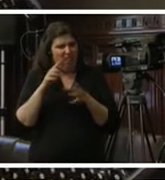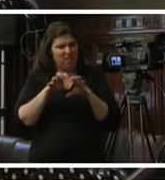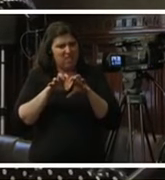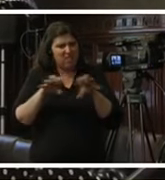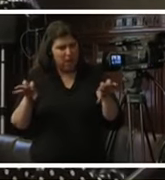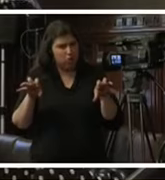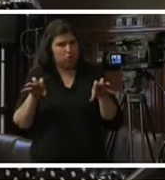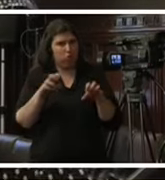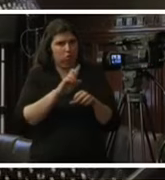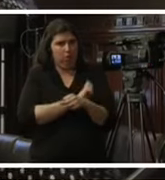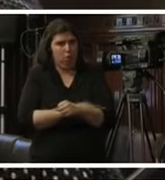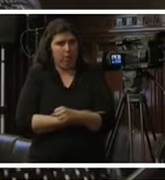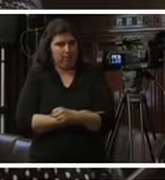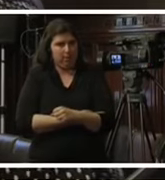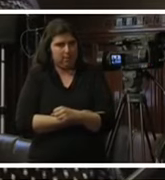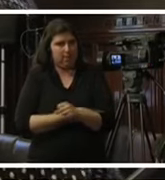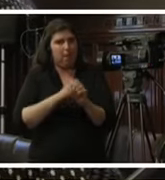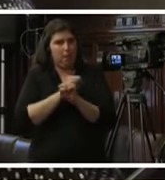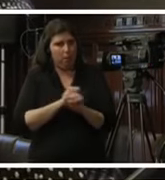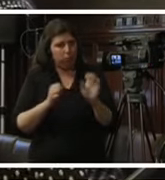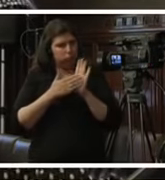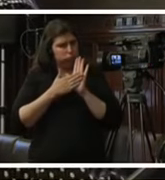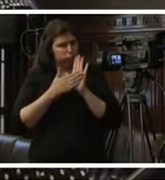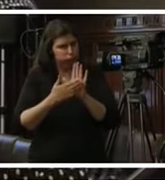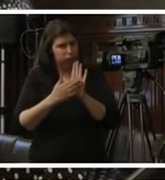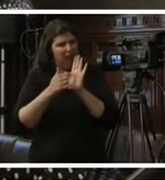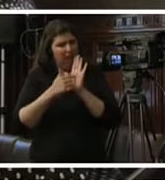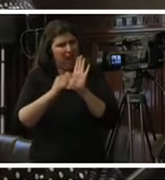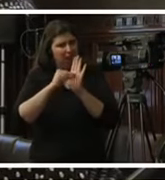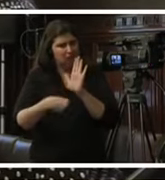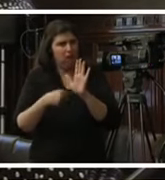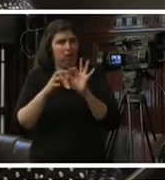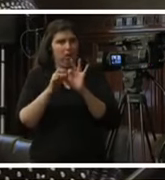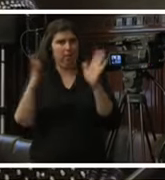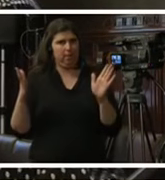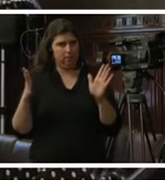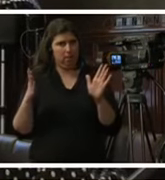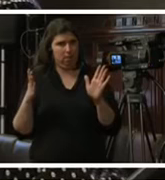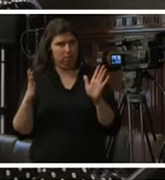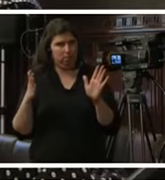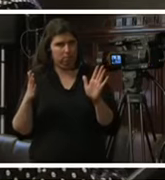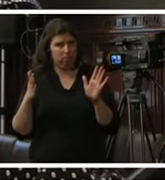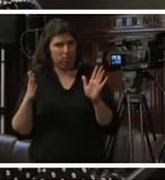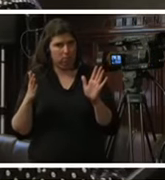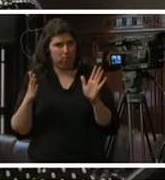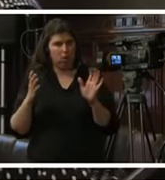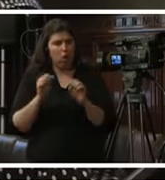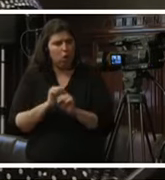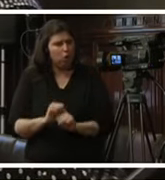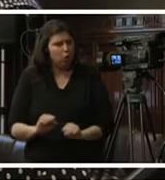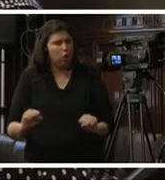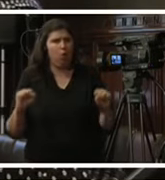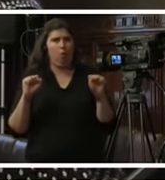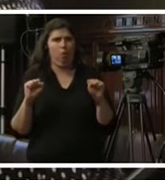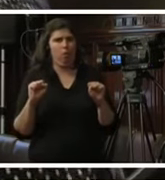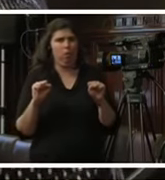in order to guarantee independence you cannot be at the